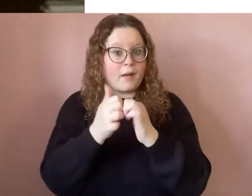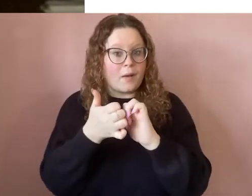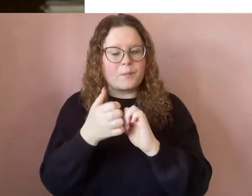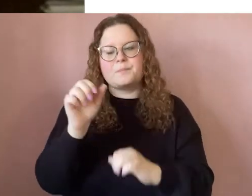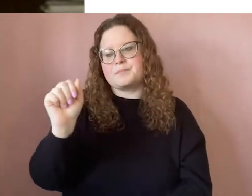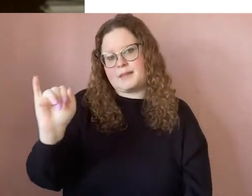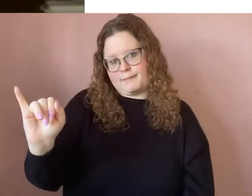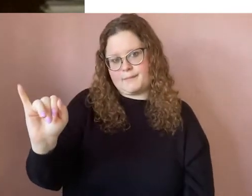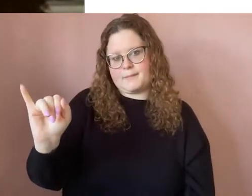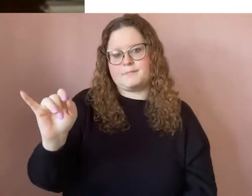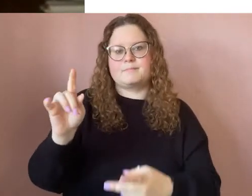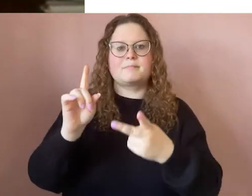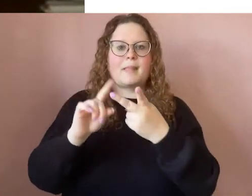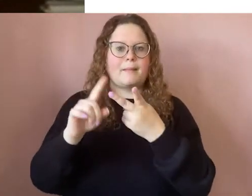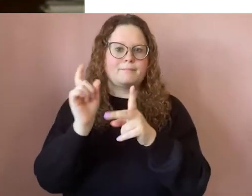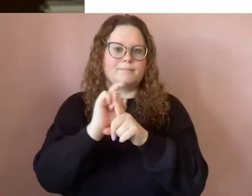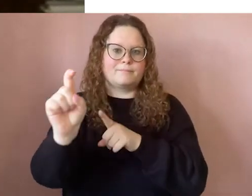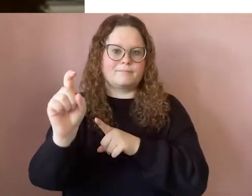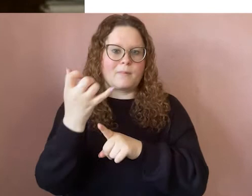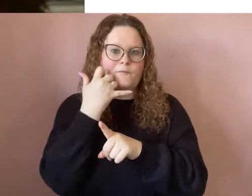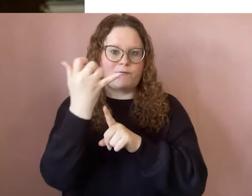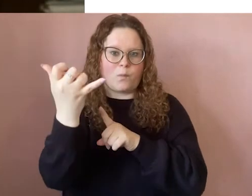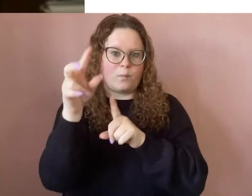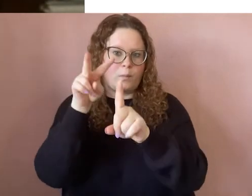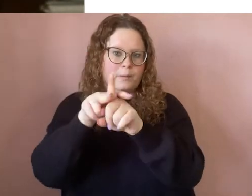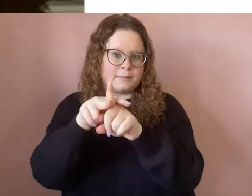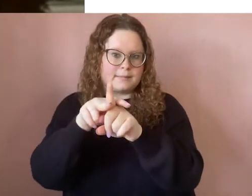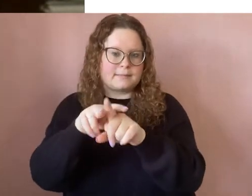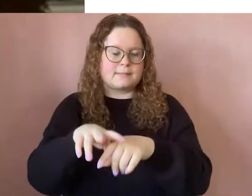telemedicine at the heart of that.